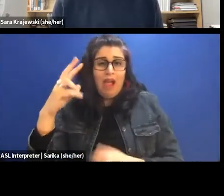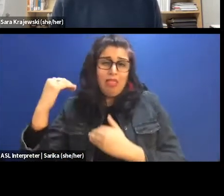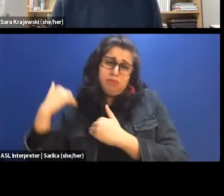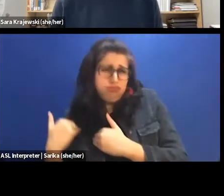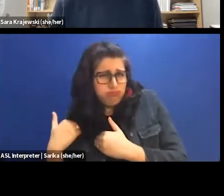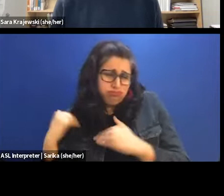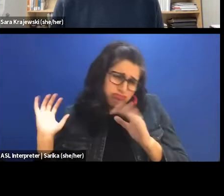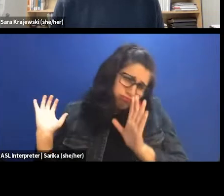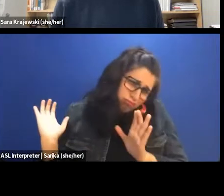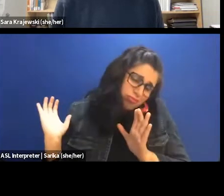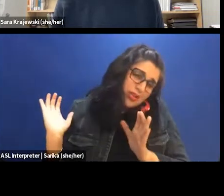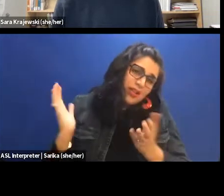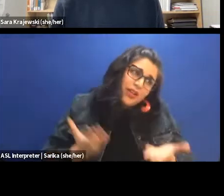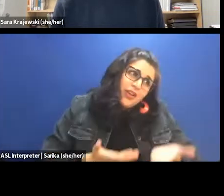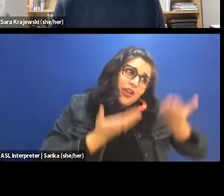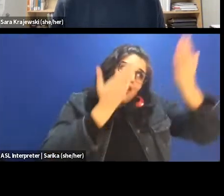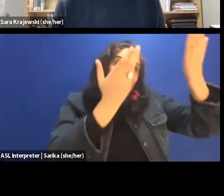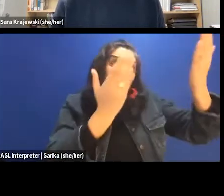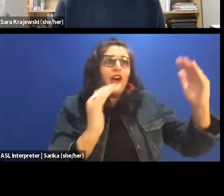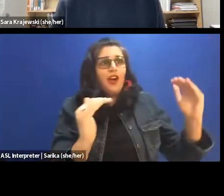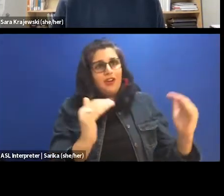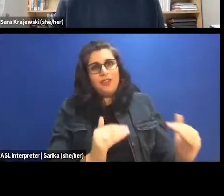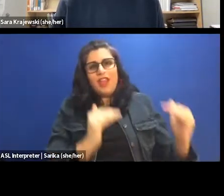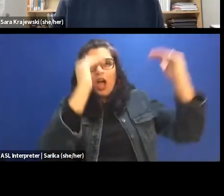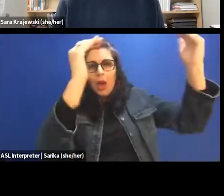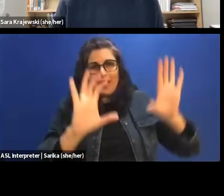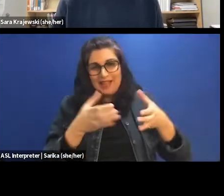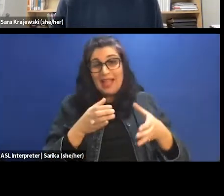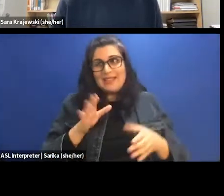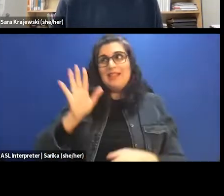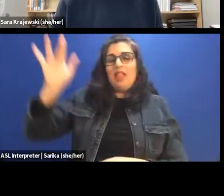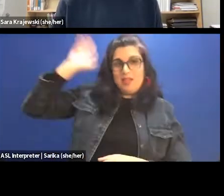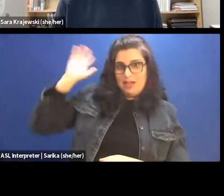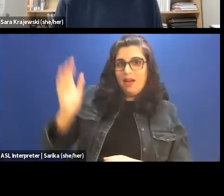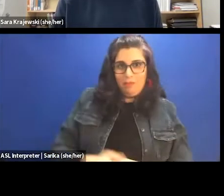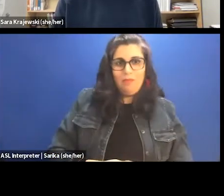the poor in service to the upper classes in his day.